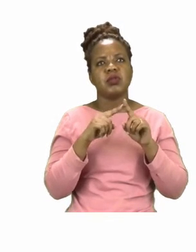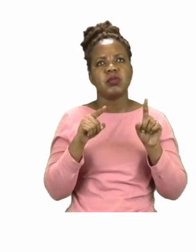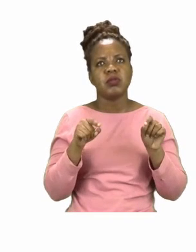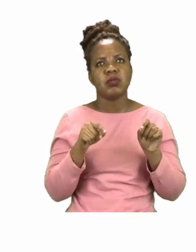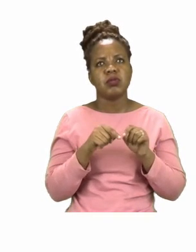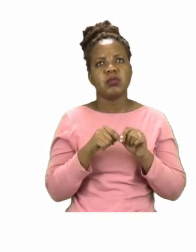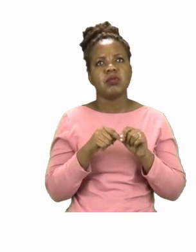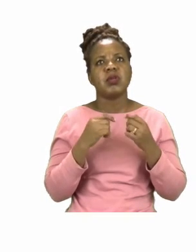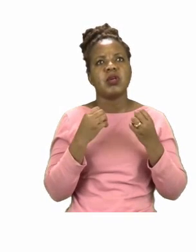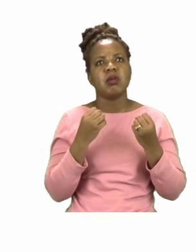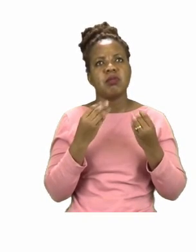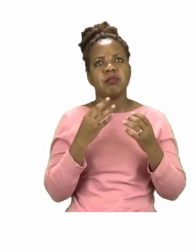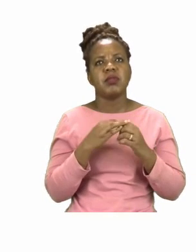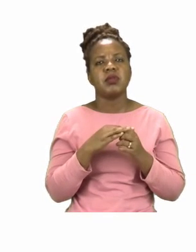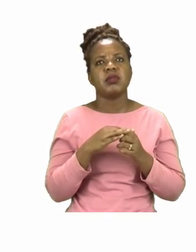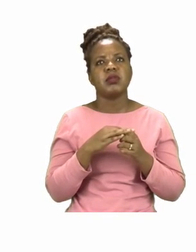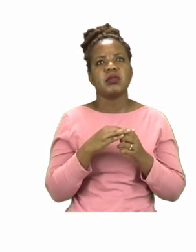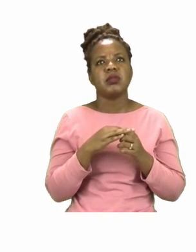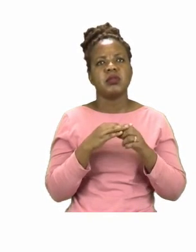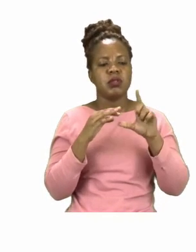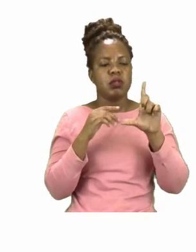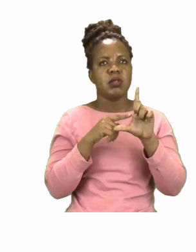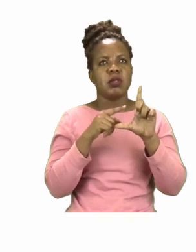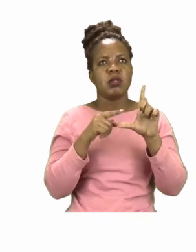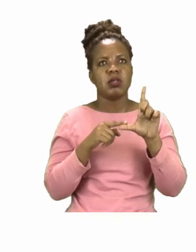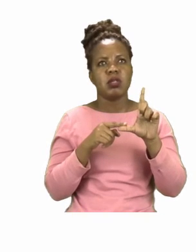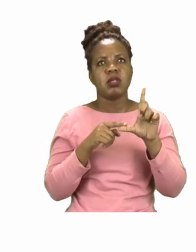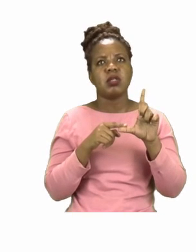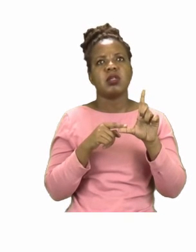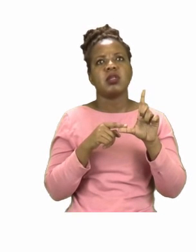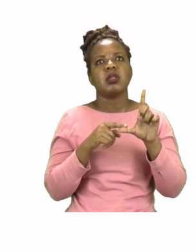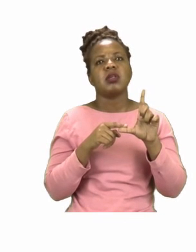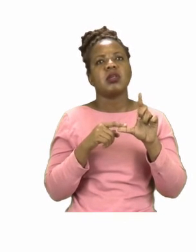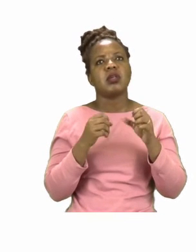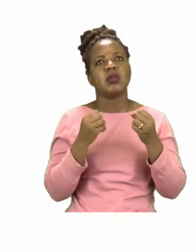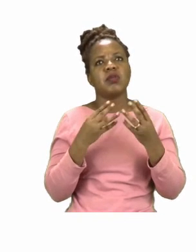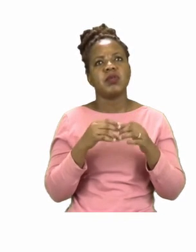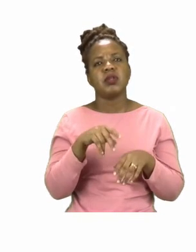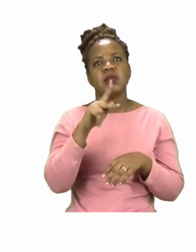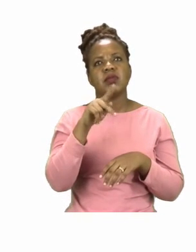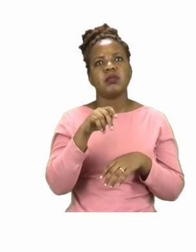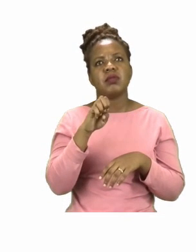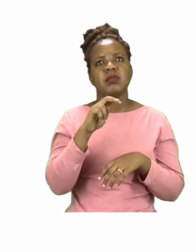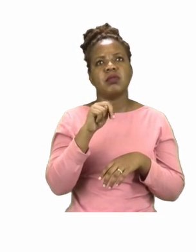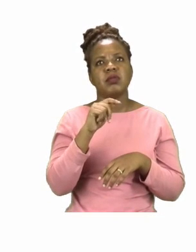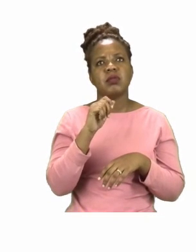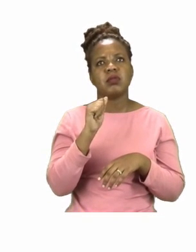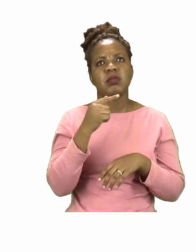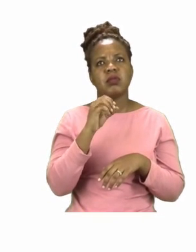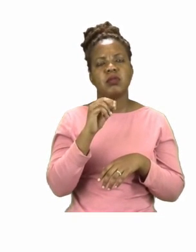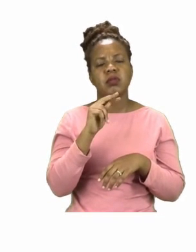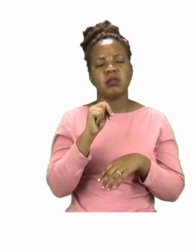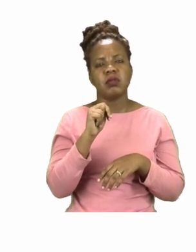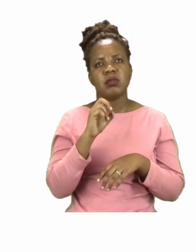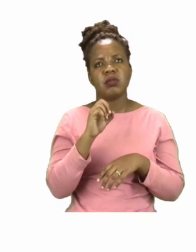picture below. Take your time with all of these, boys and girls. Try very hard to spell them correctly, and if you're